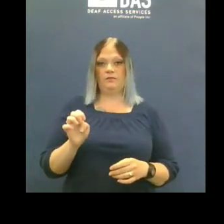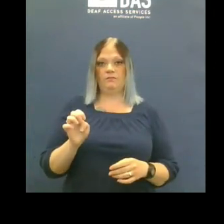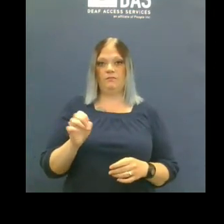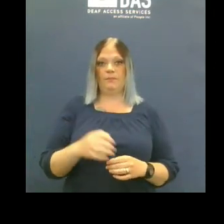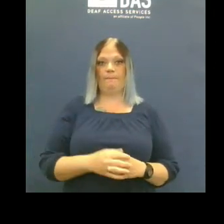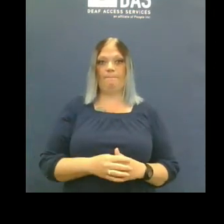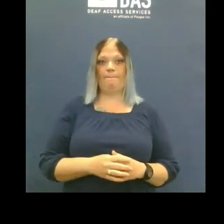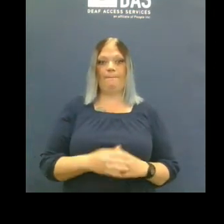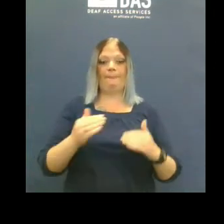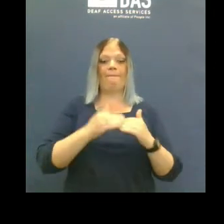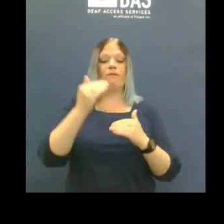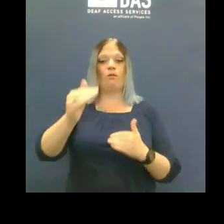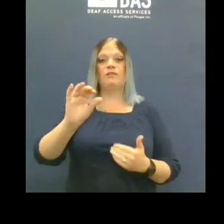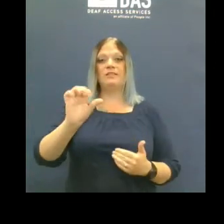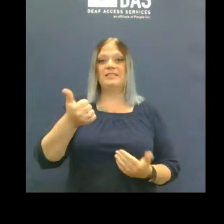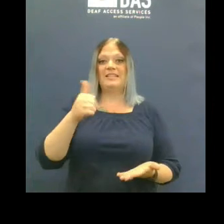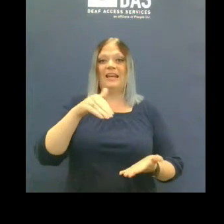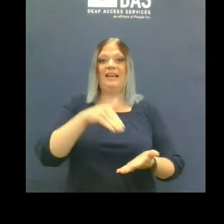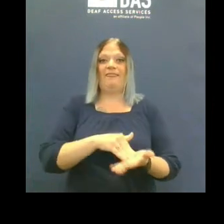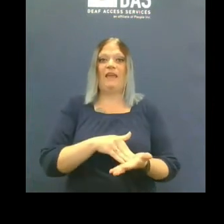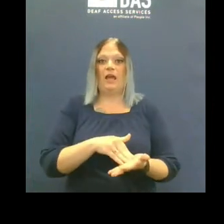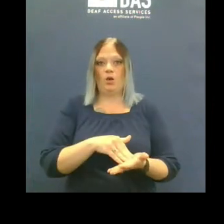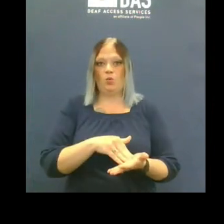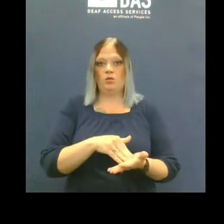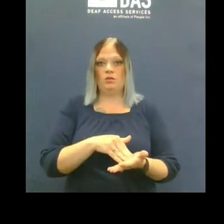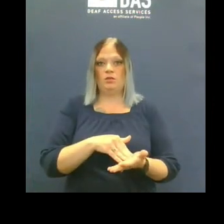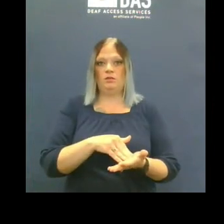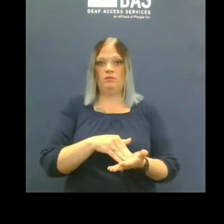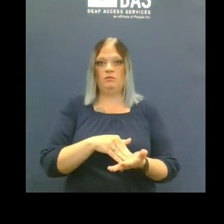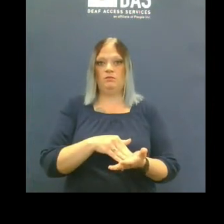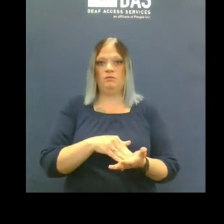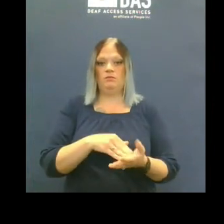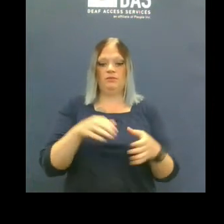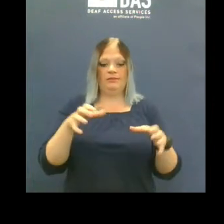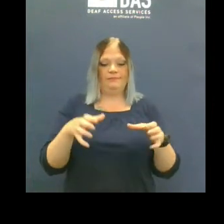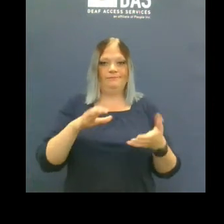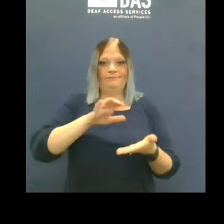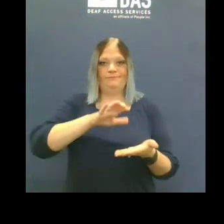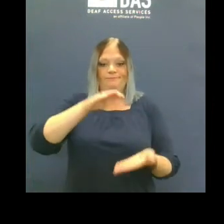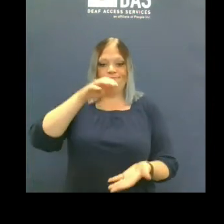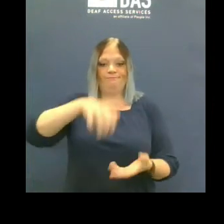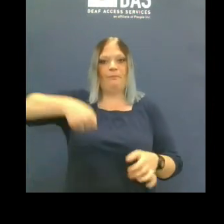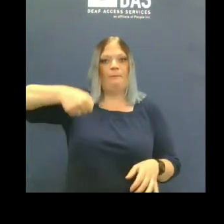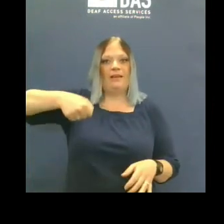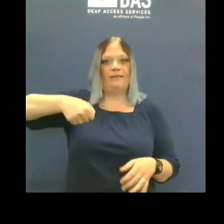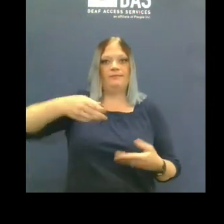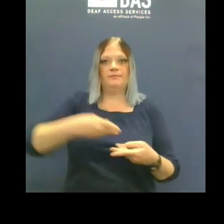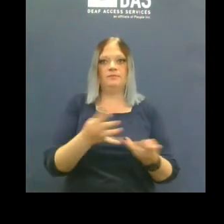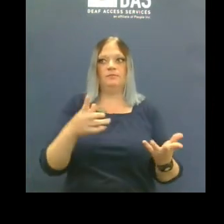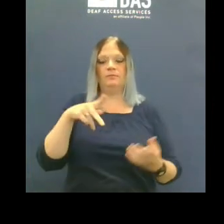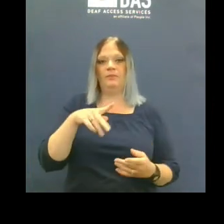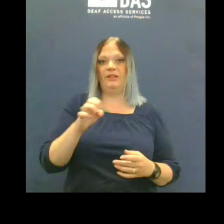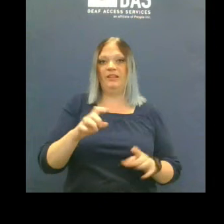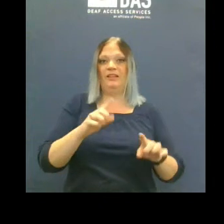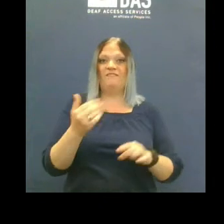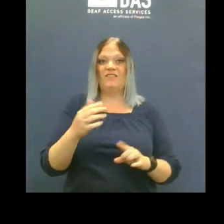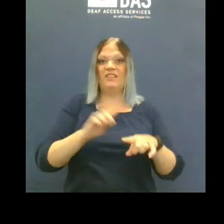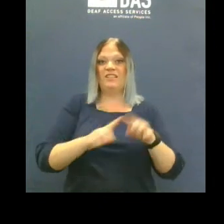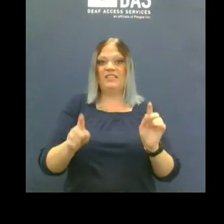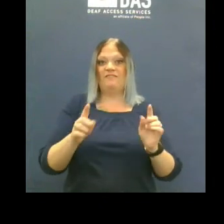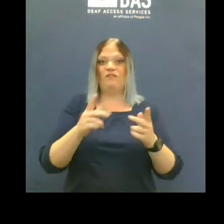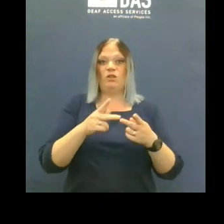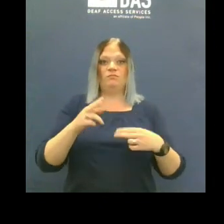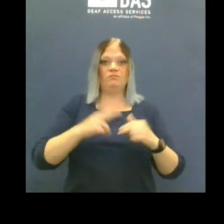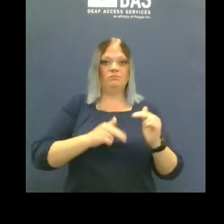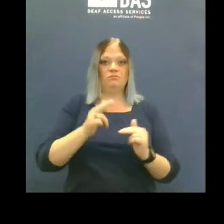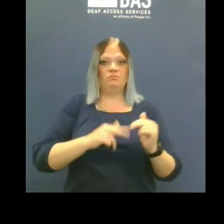there are over 10,000 packets distributing bags of PPE at 15 different sites throughout Erie